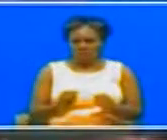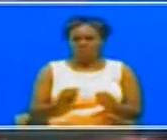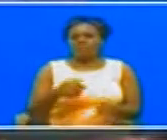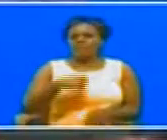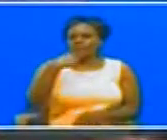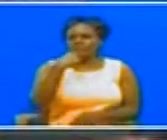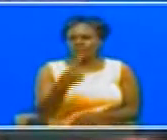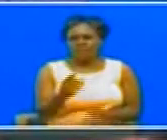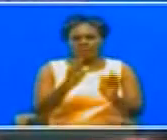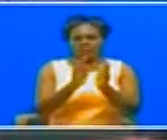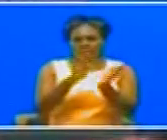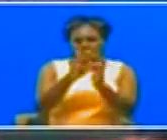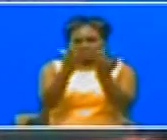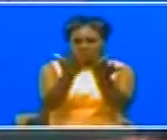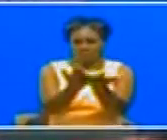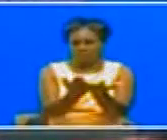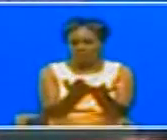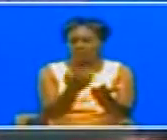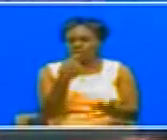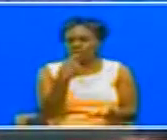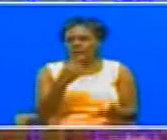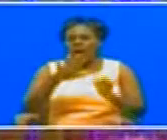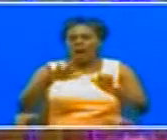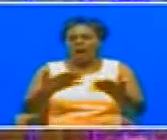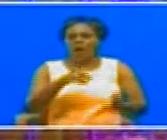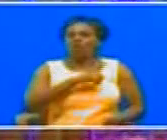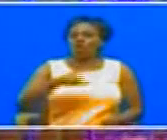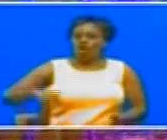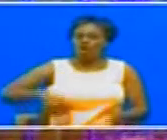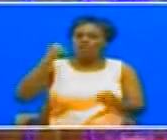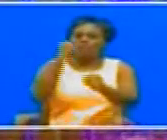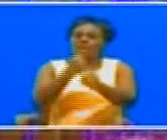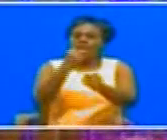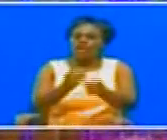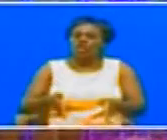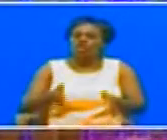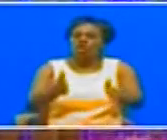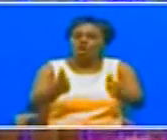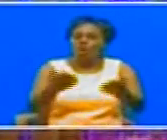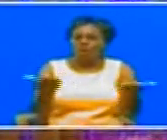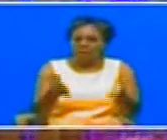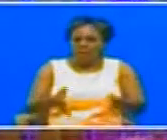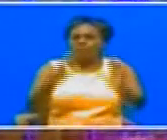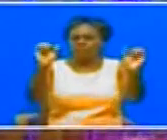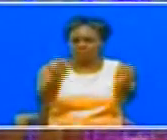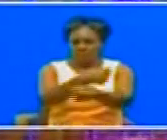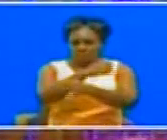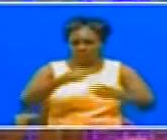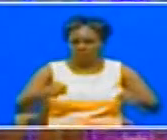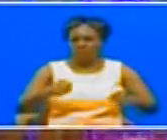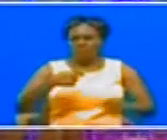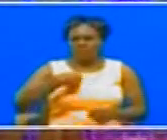Isaiah chapter 43, how the Lord will make a roadway in the wilderness and a river in the desert.